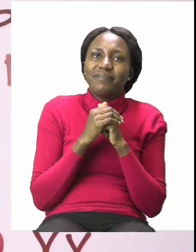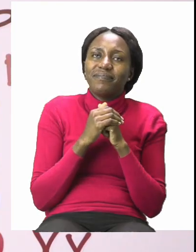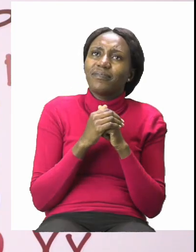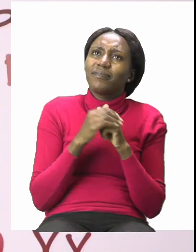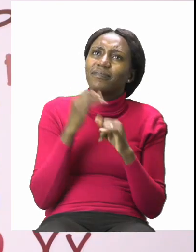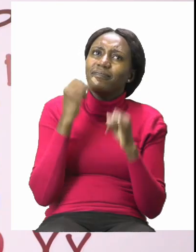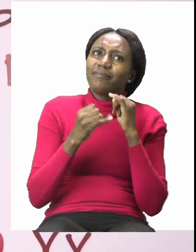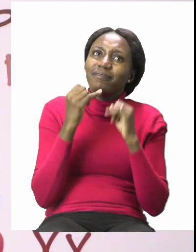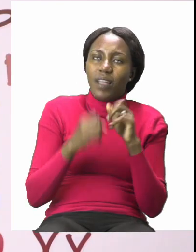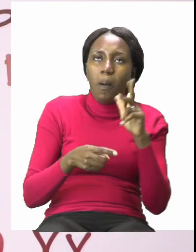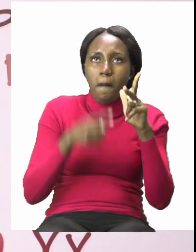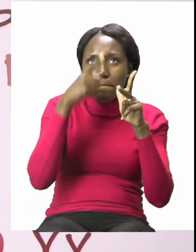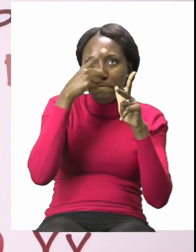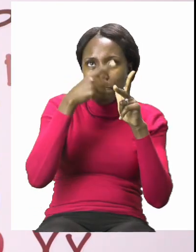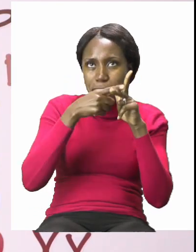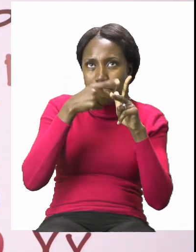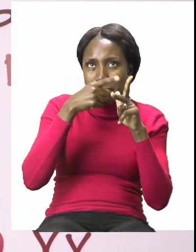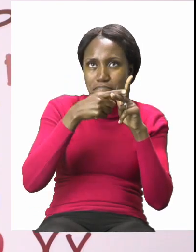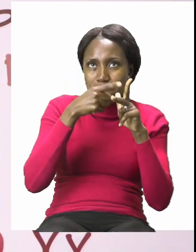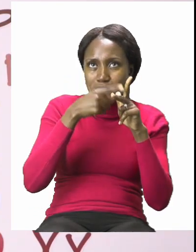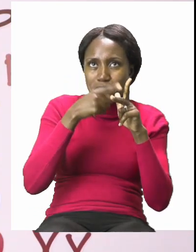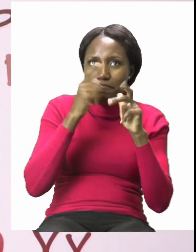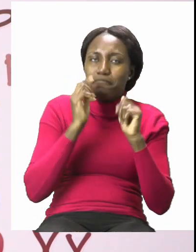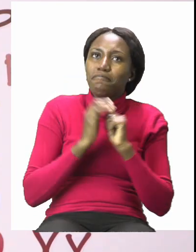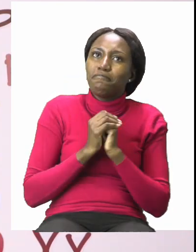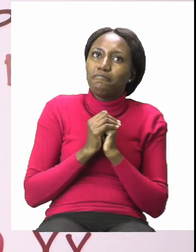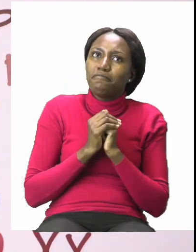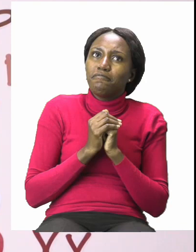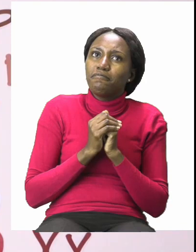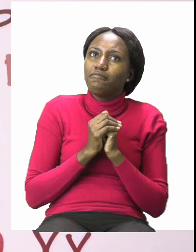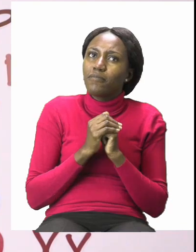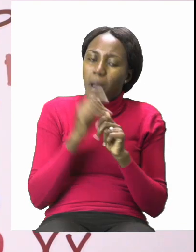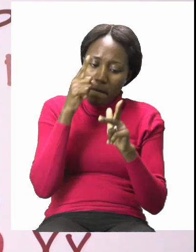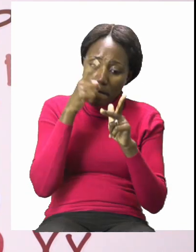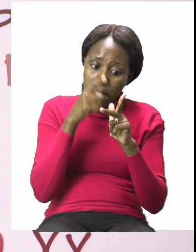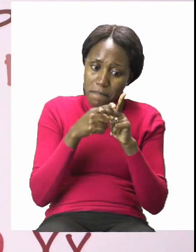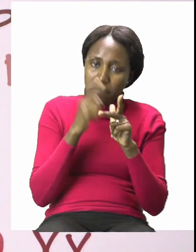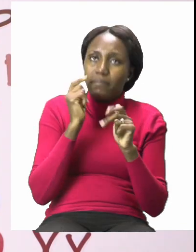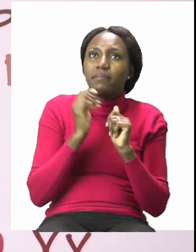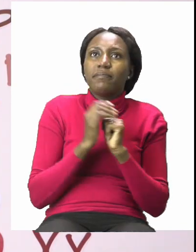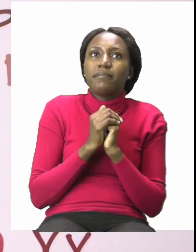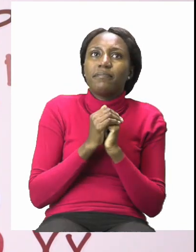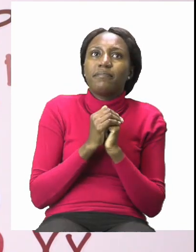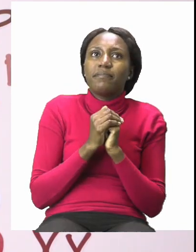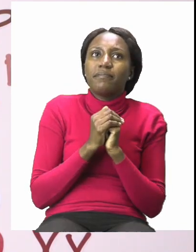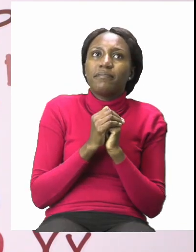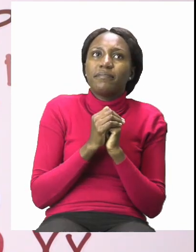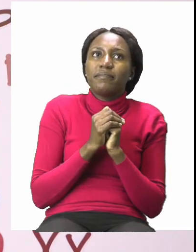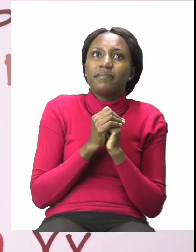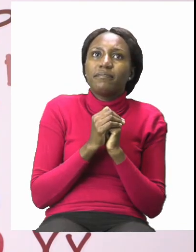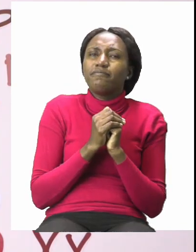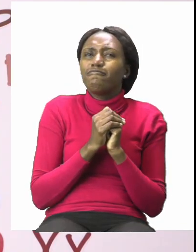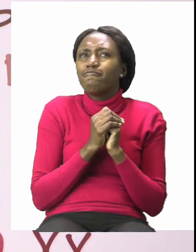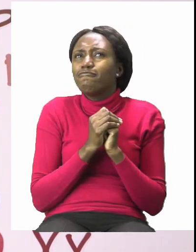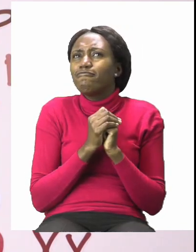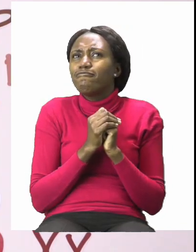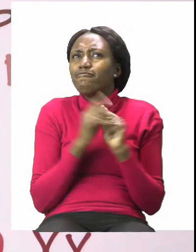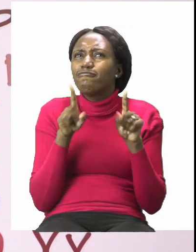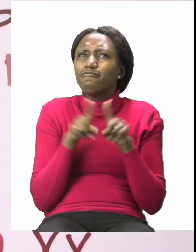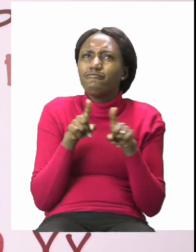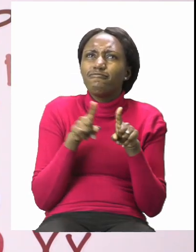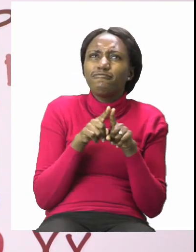last one is the word window. Window. So I'm going to look for one that looks like the